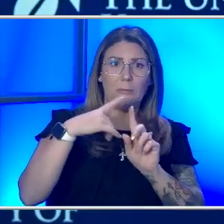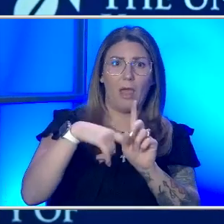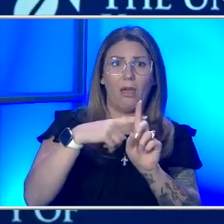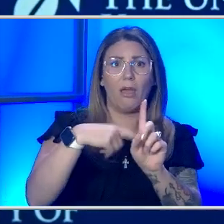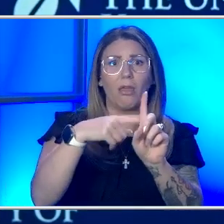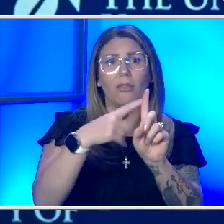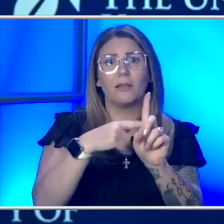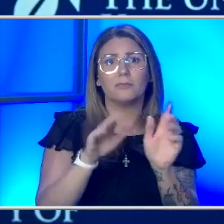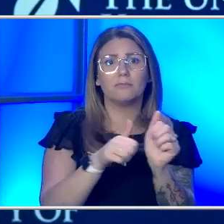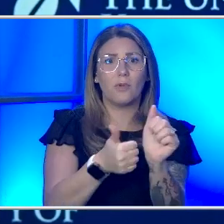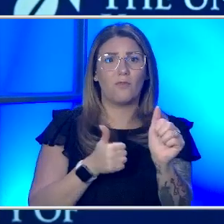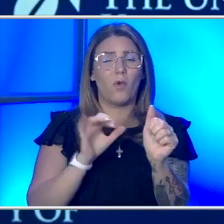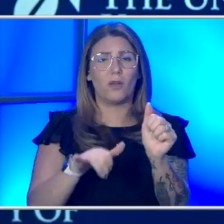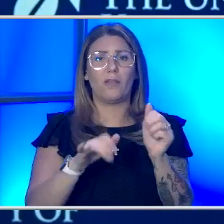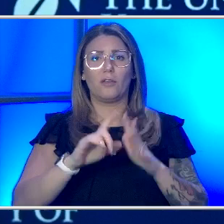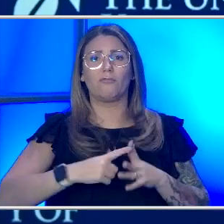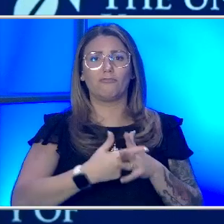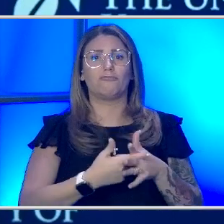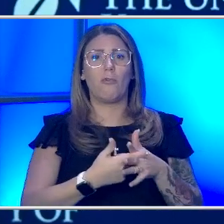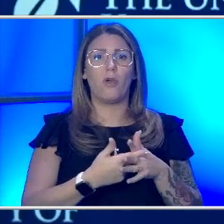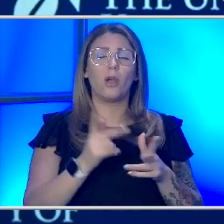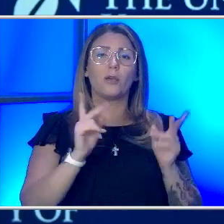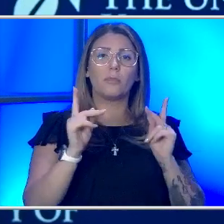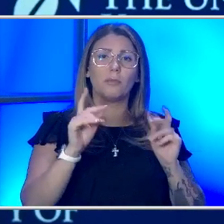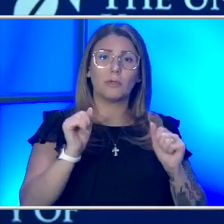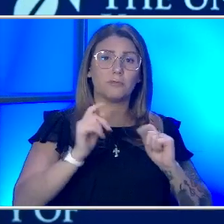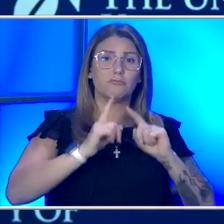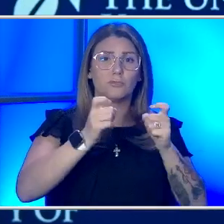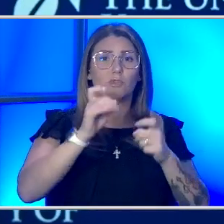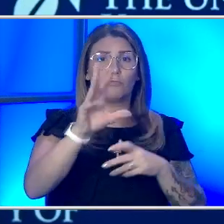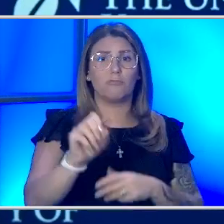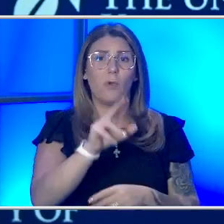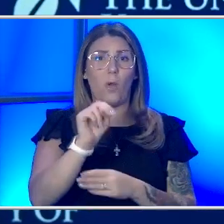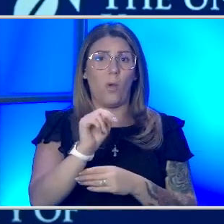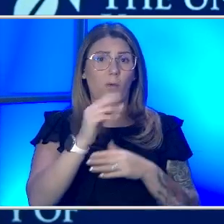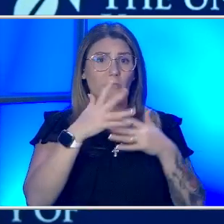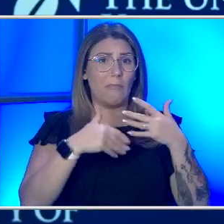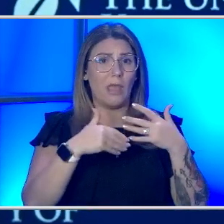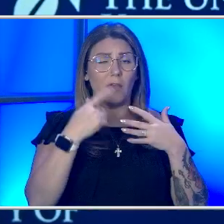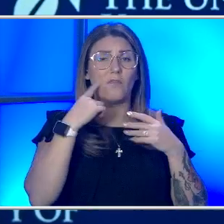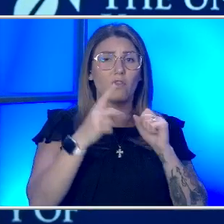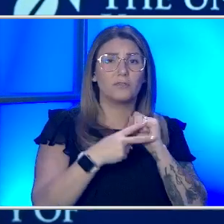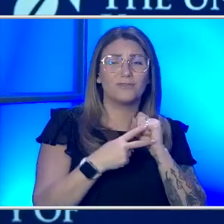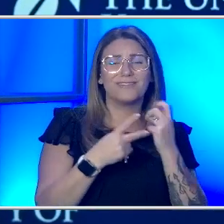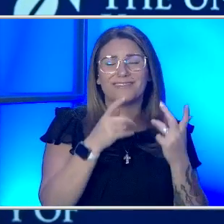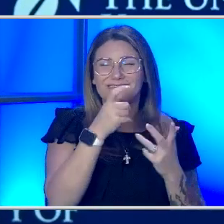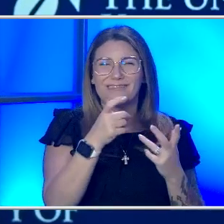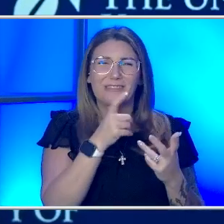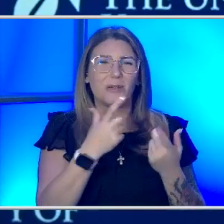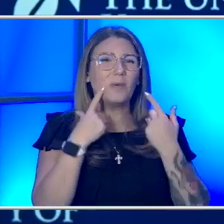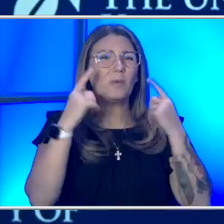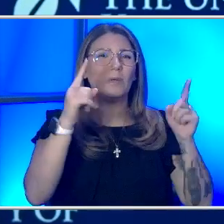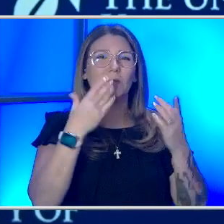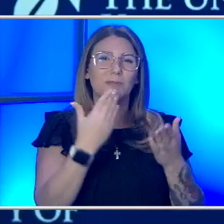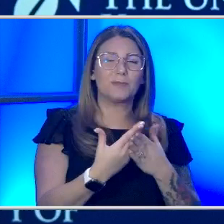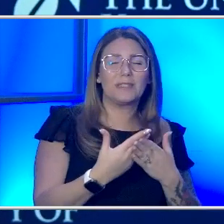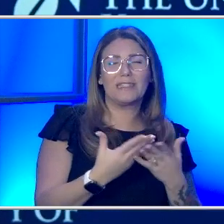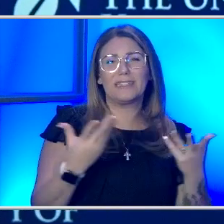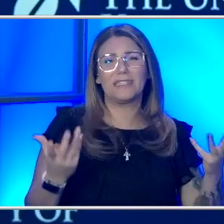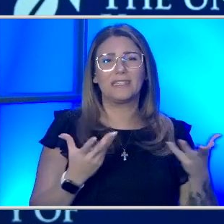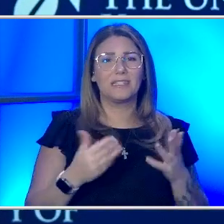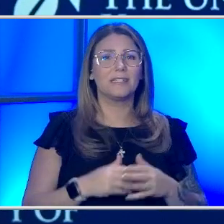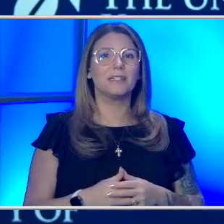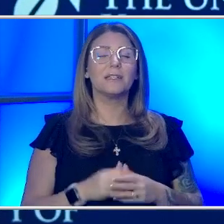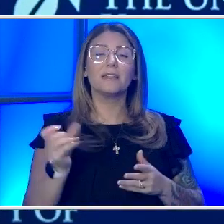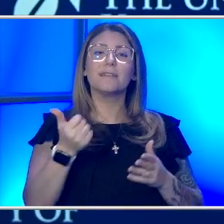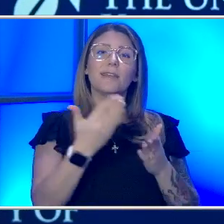that. Some people can sometimes donate their own blood for storage. Does not work nearly as well. It doesn't work that great. And there are things we do in the operating